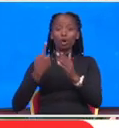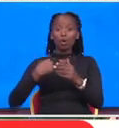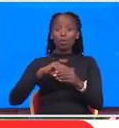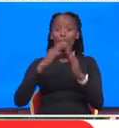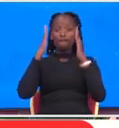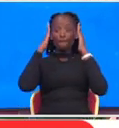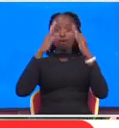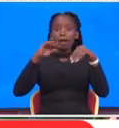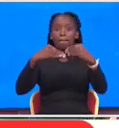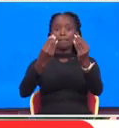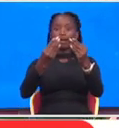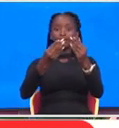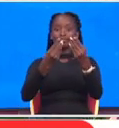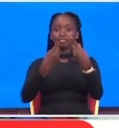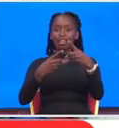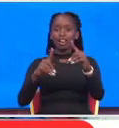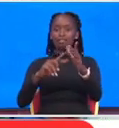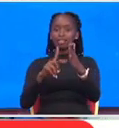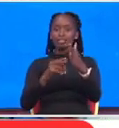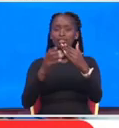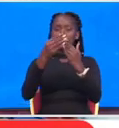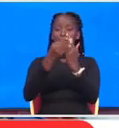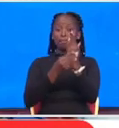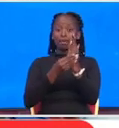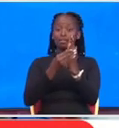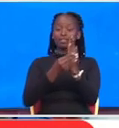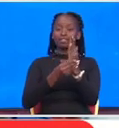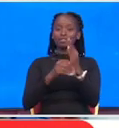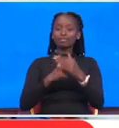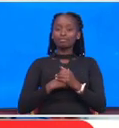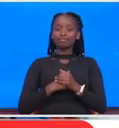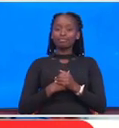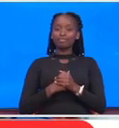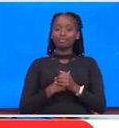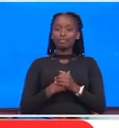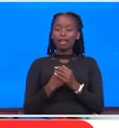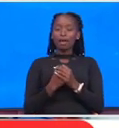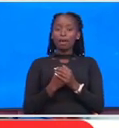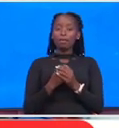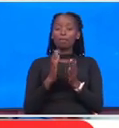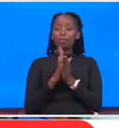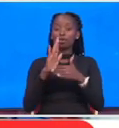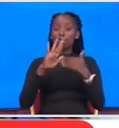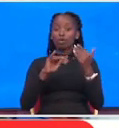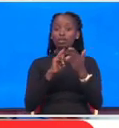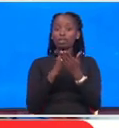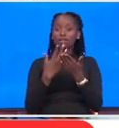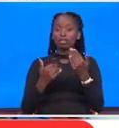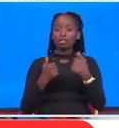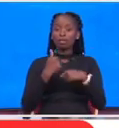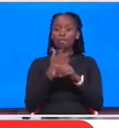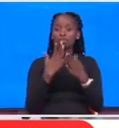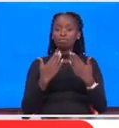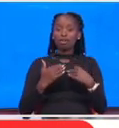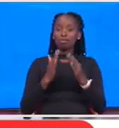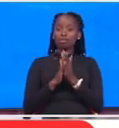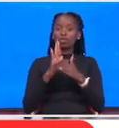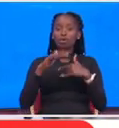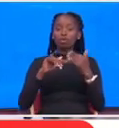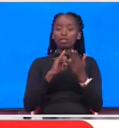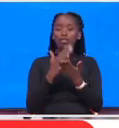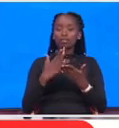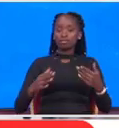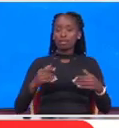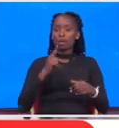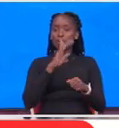government manifesto, na tutafika. As the second year of President Ruto's presidency begins, the administration has exuded confidence